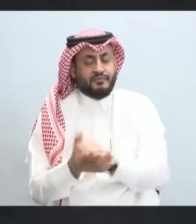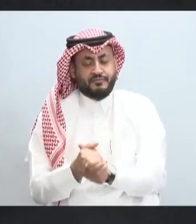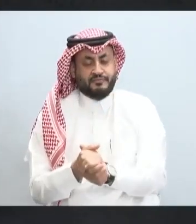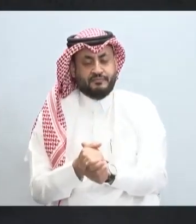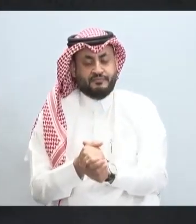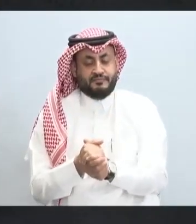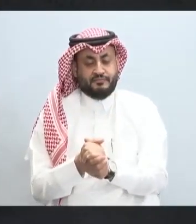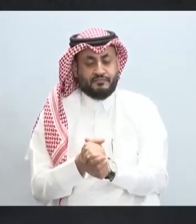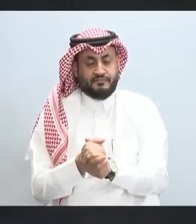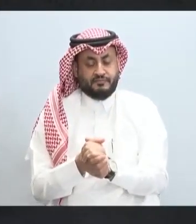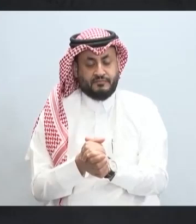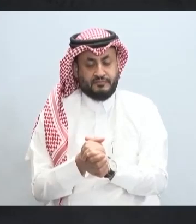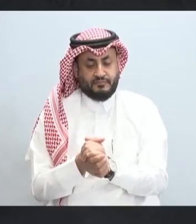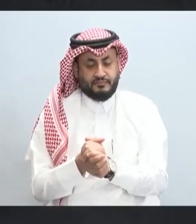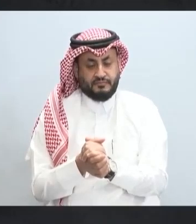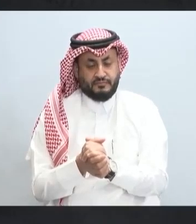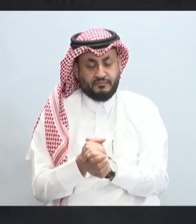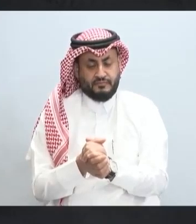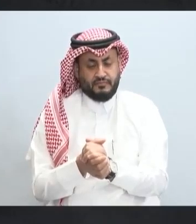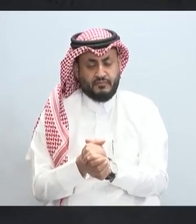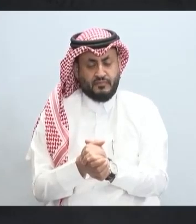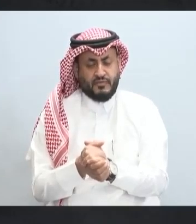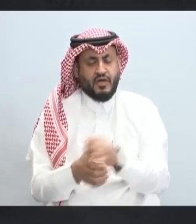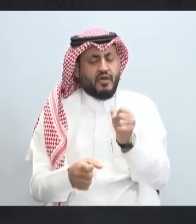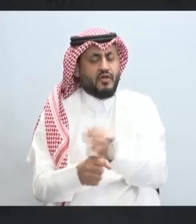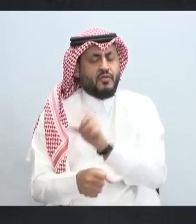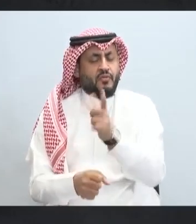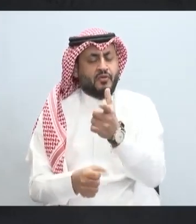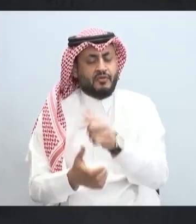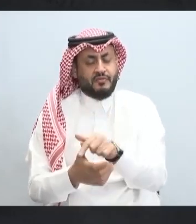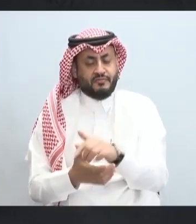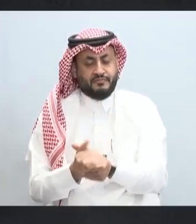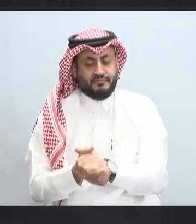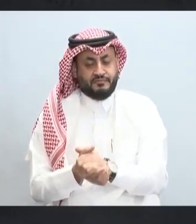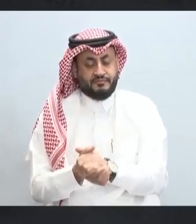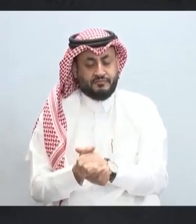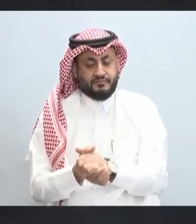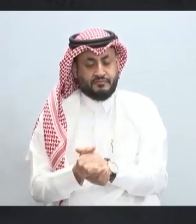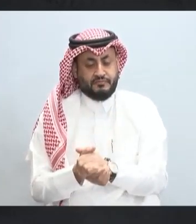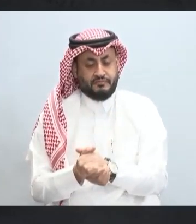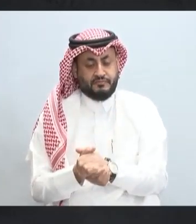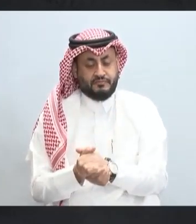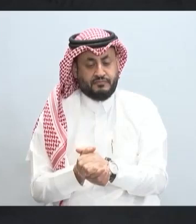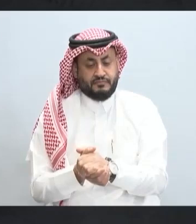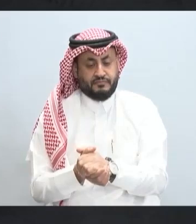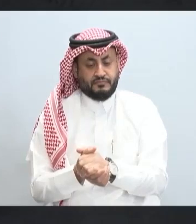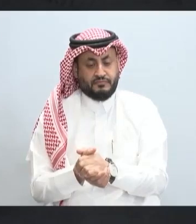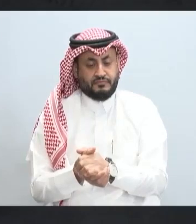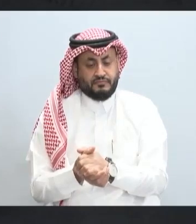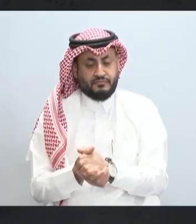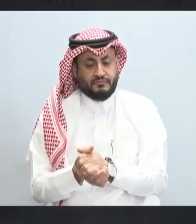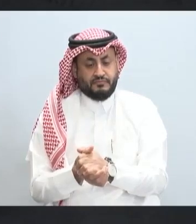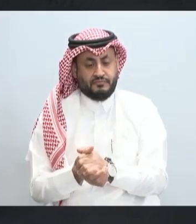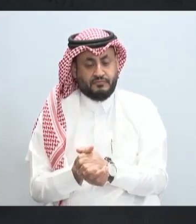what are you going to do? What are the things are you going to do there? So usually we said that we start